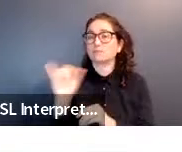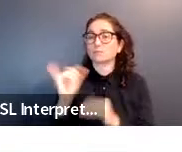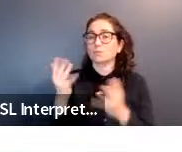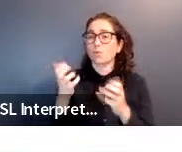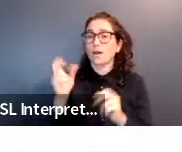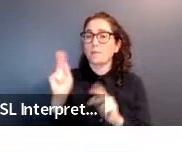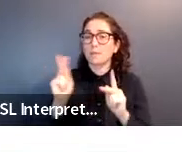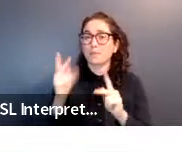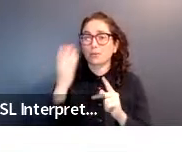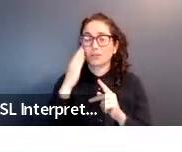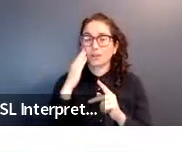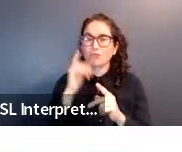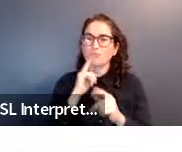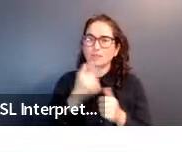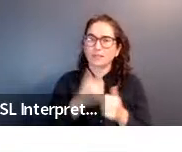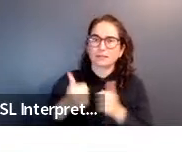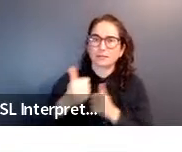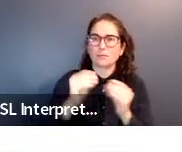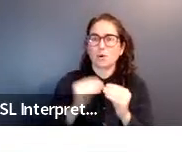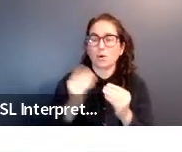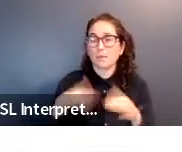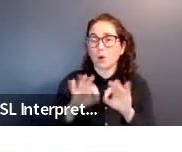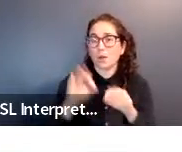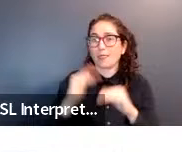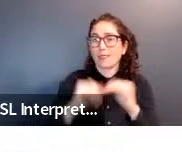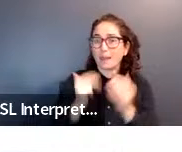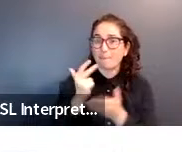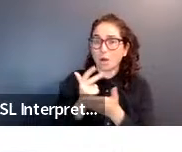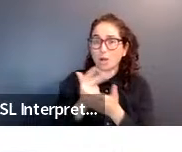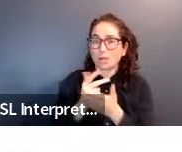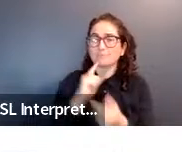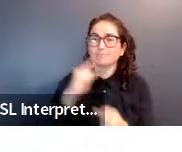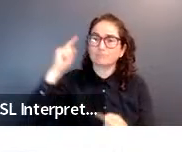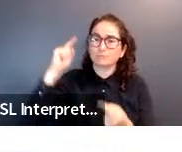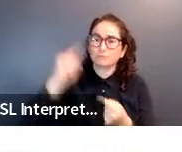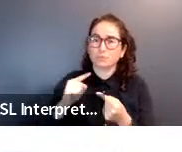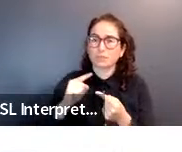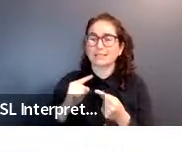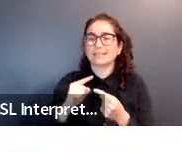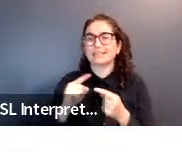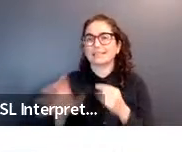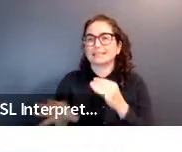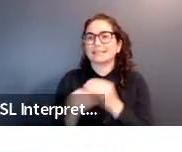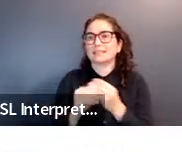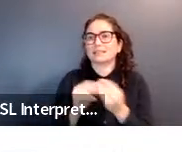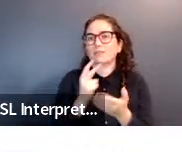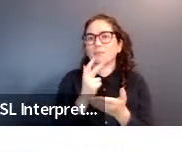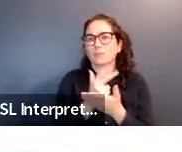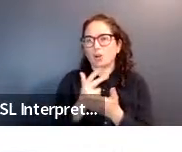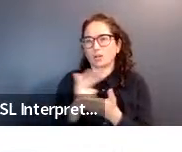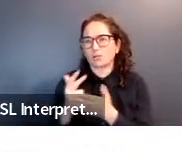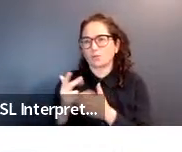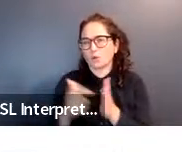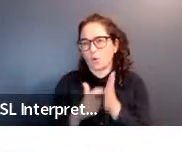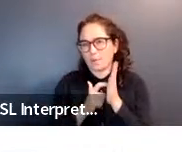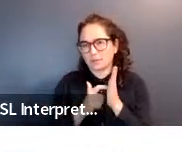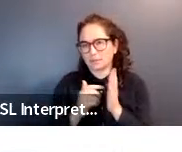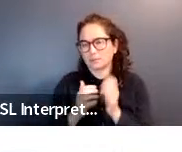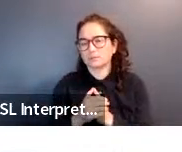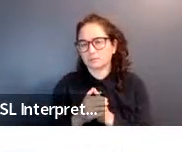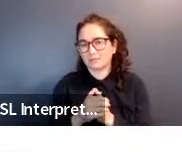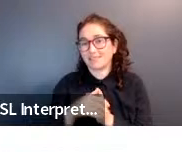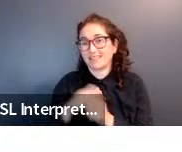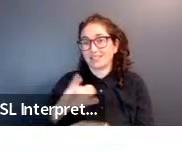people before parking by strategically reducing excessive parking requirements. This too